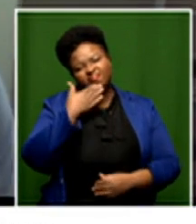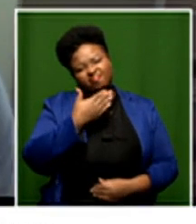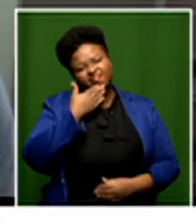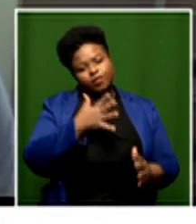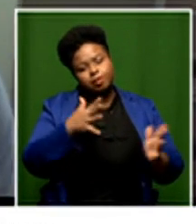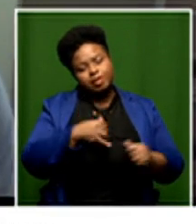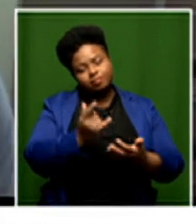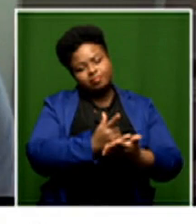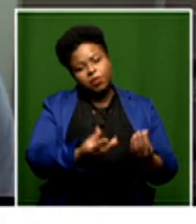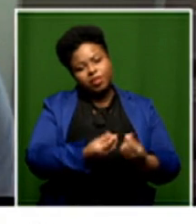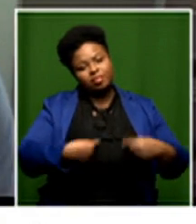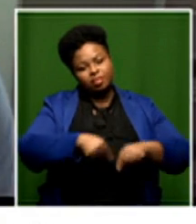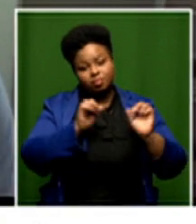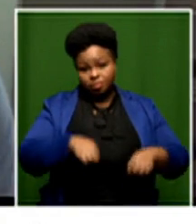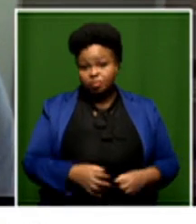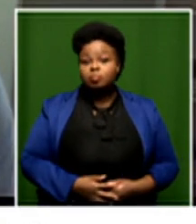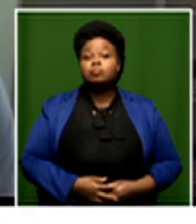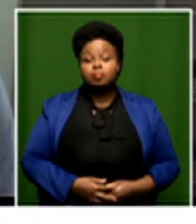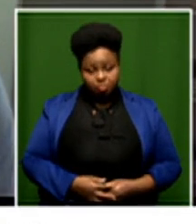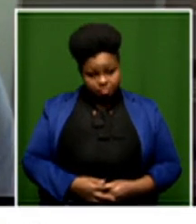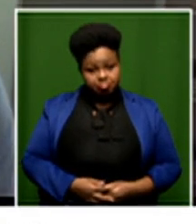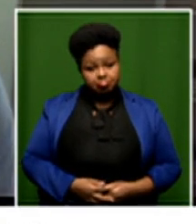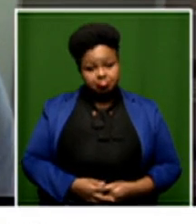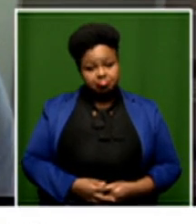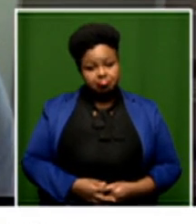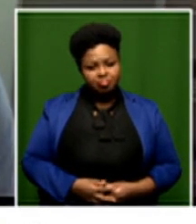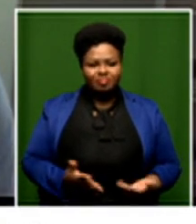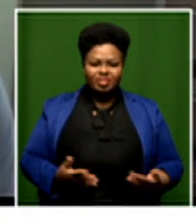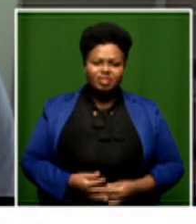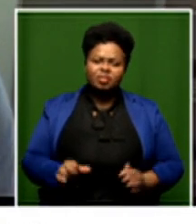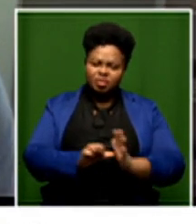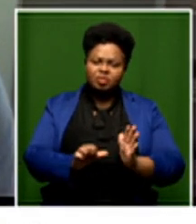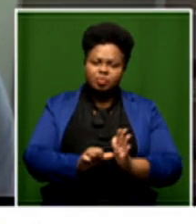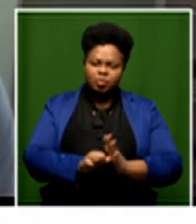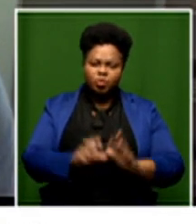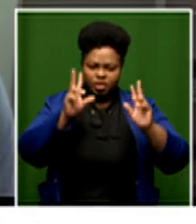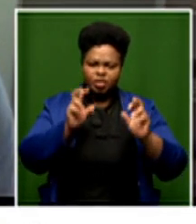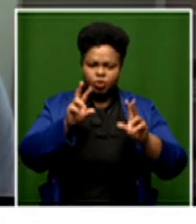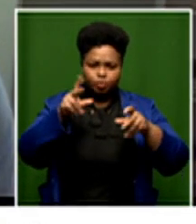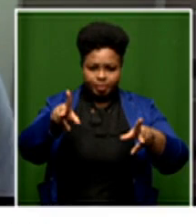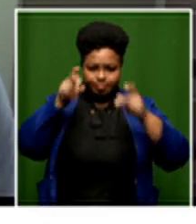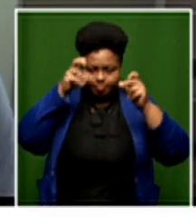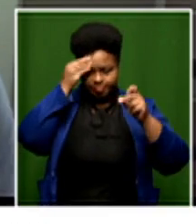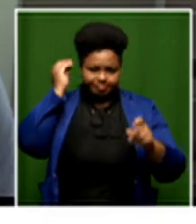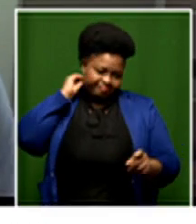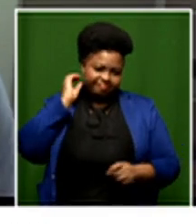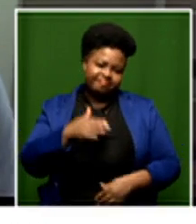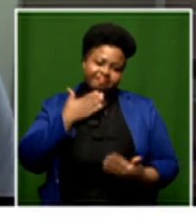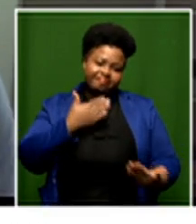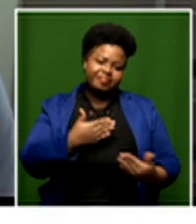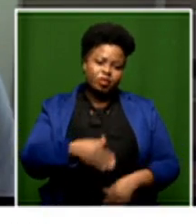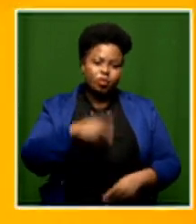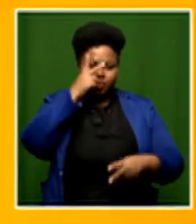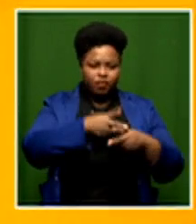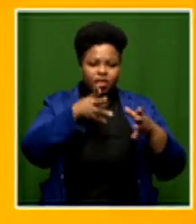for talking to us here on the program. And this is, of course, a real issue that we need to take heed of. I'm glad we addressed it. Professor